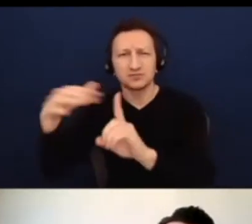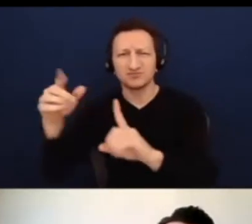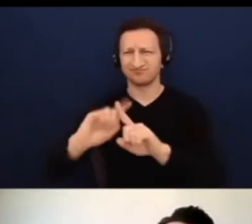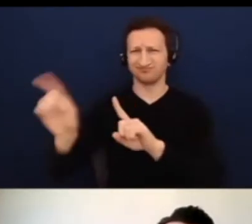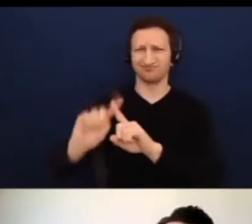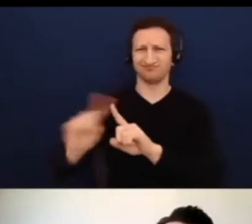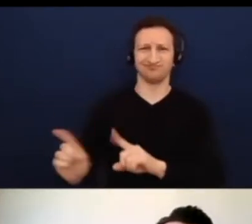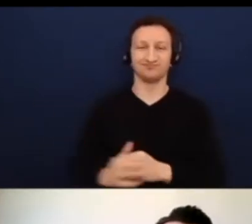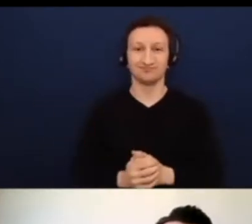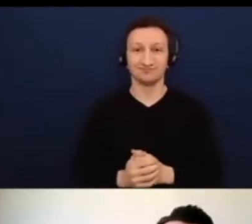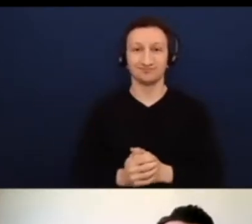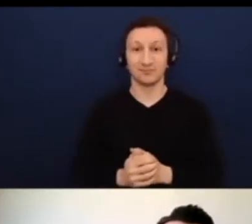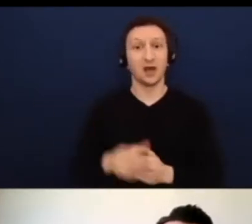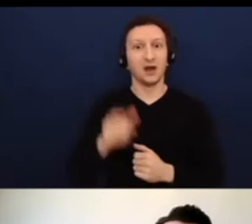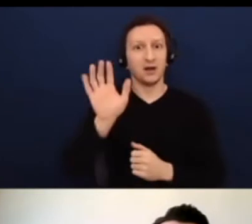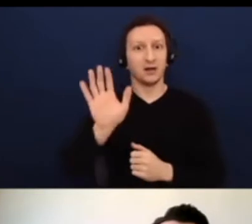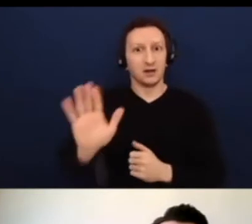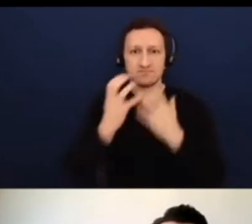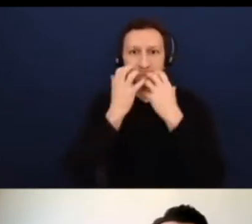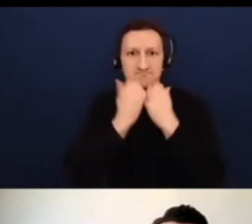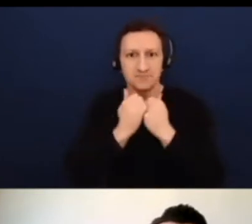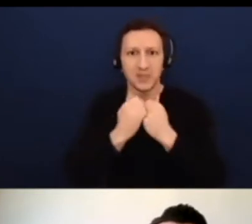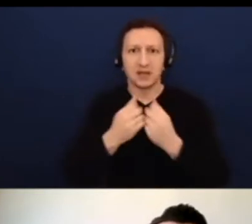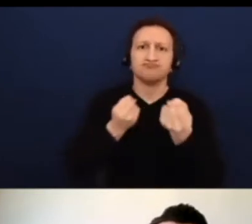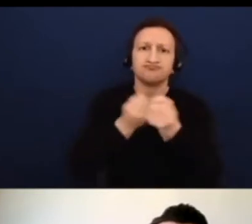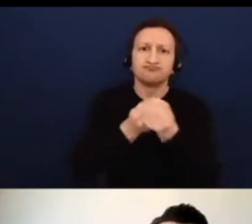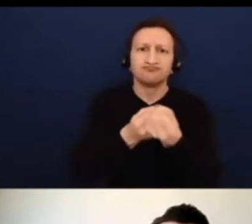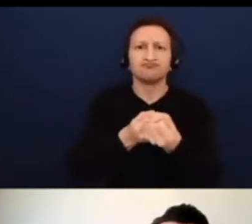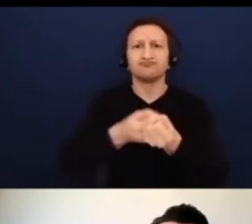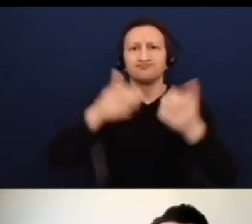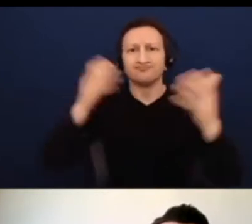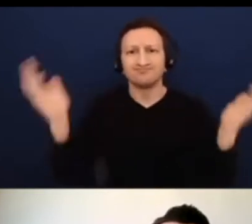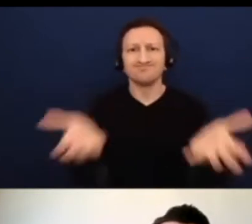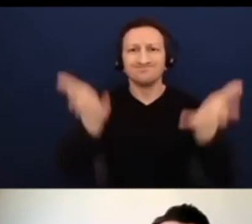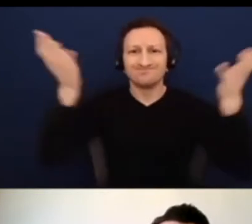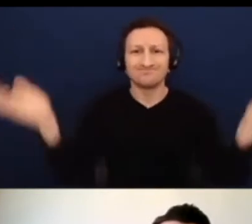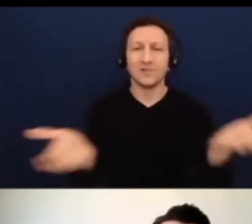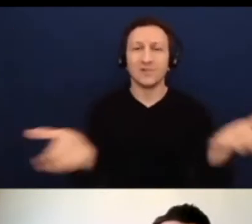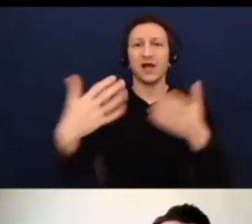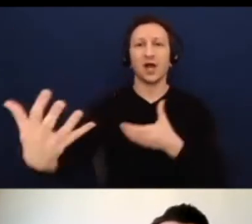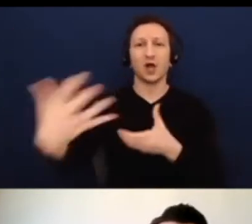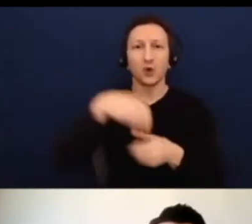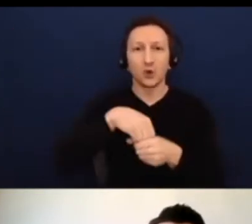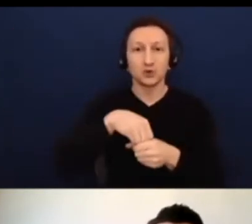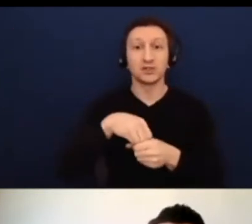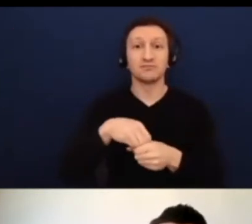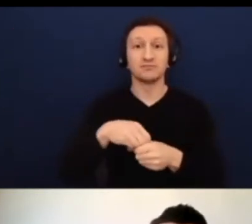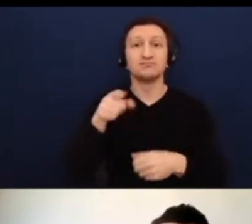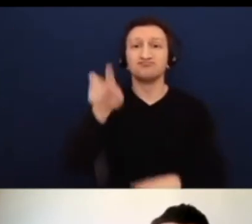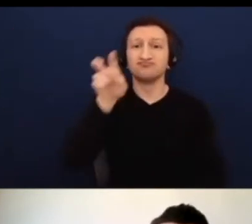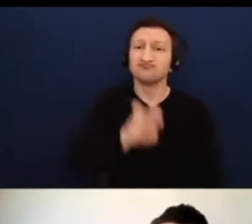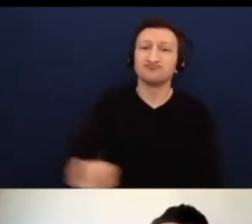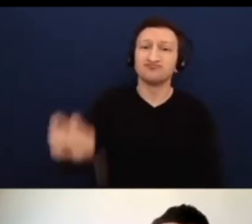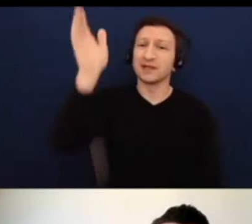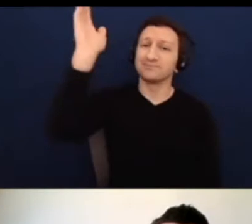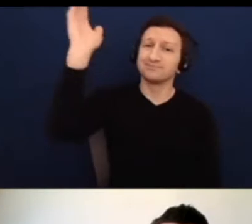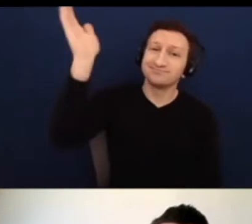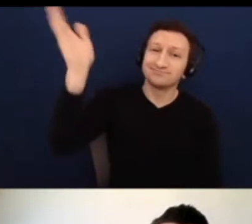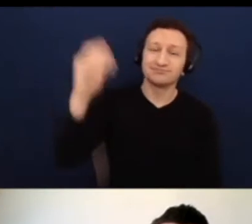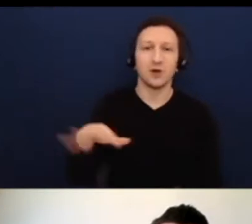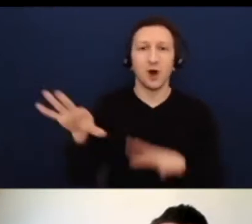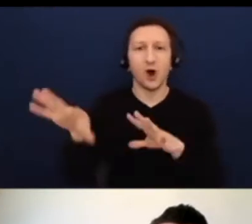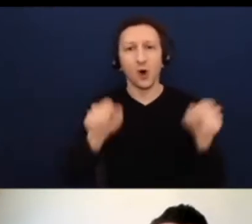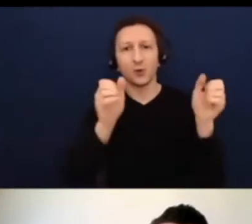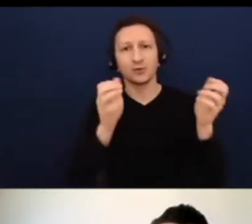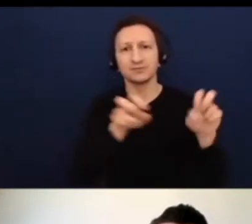She also promotes media accessibility awareness and audience inclusion through ongoing public speaking engagements, thought-provoking panels, and educational